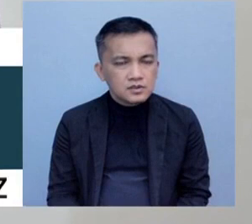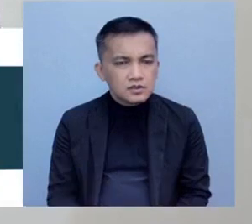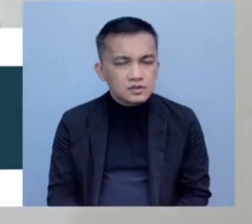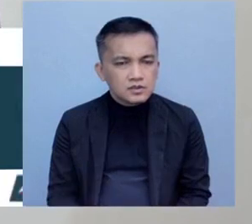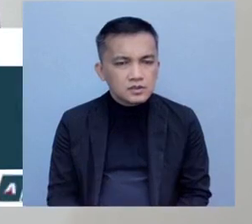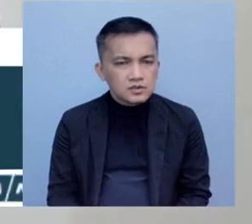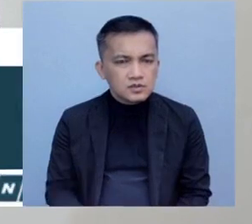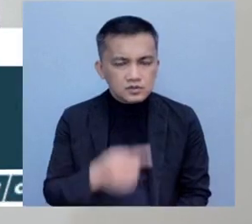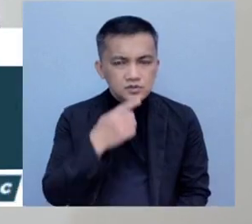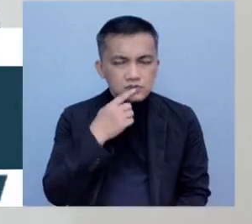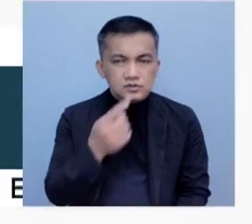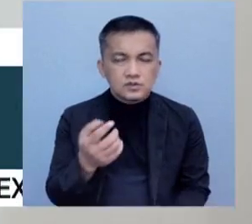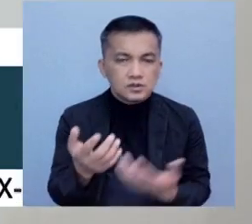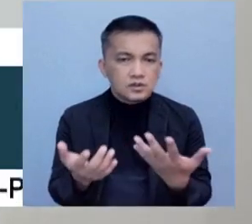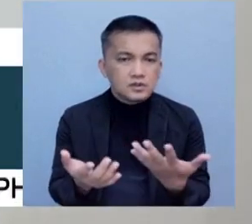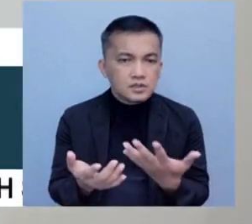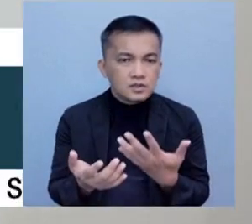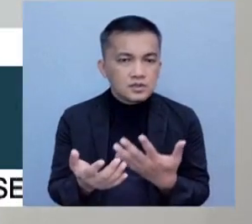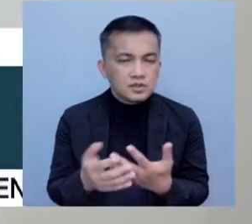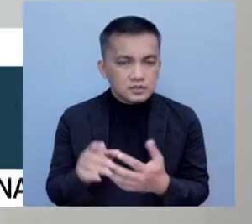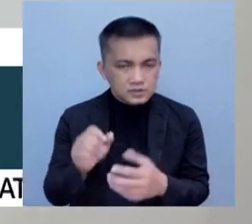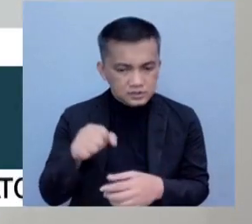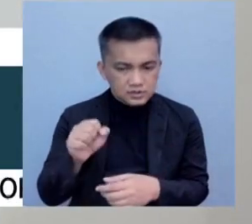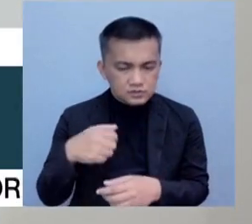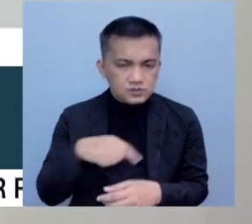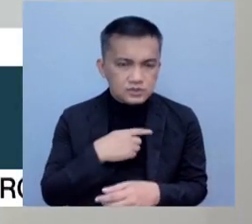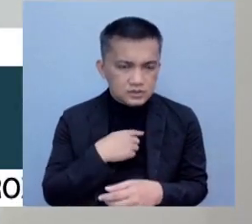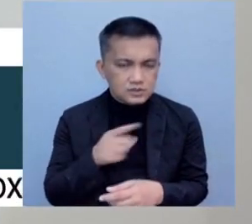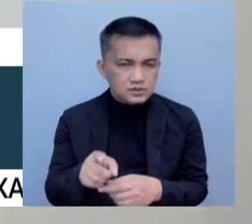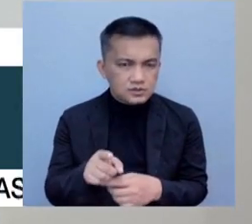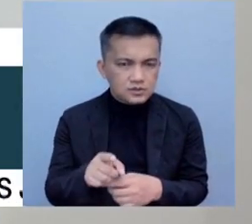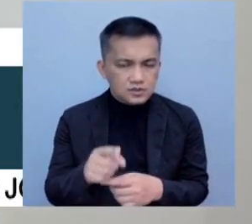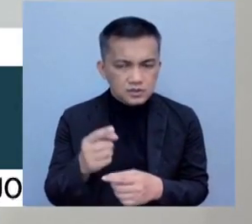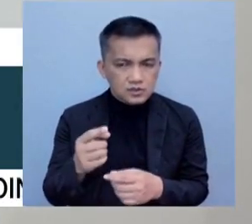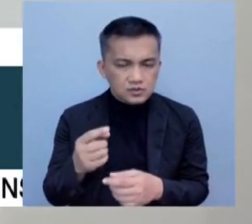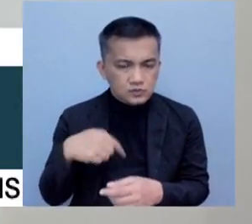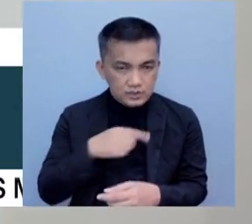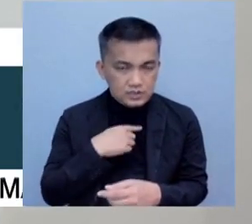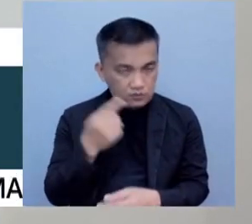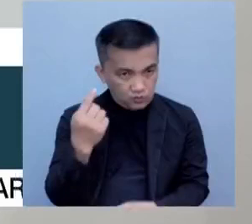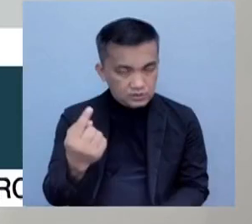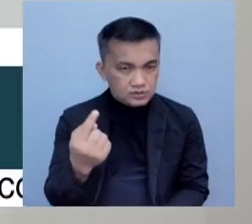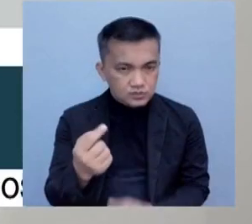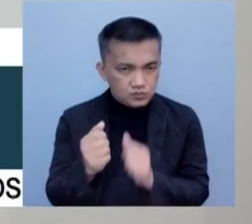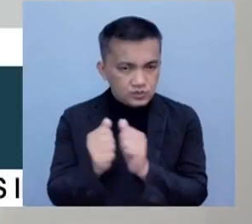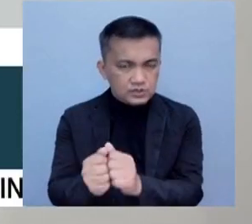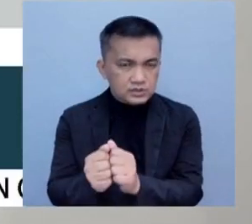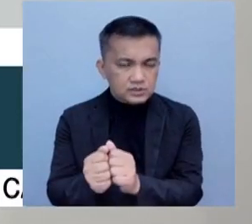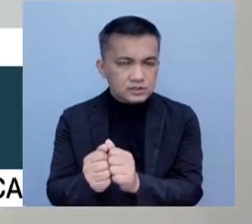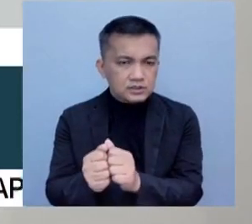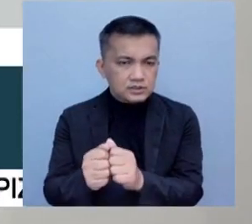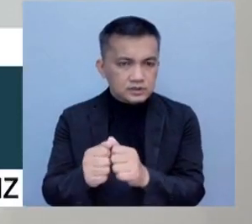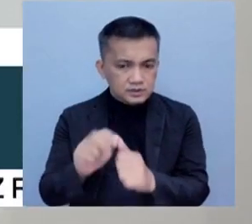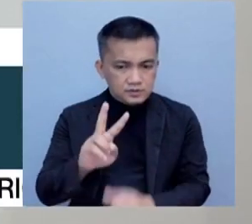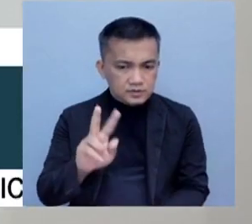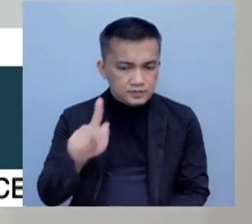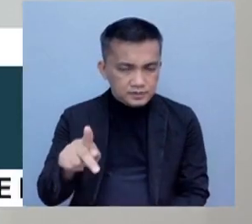security, no. We are all for that. So yes, we are one. We are one with the Vice President in